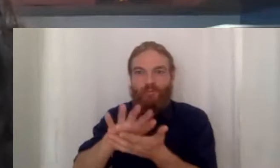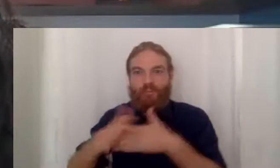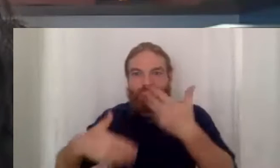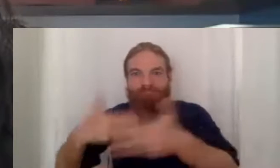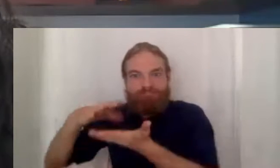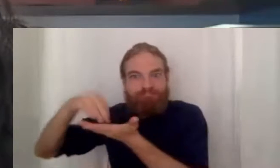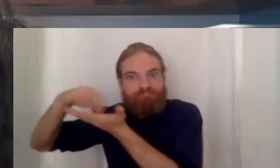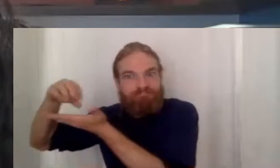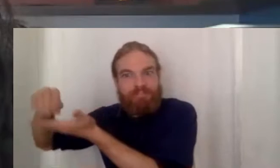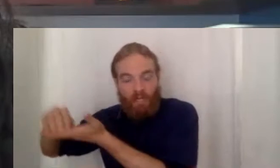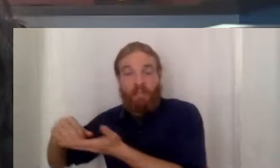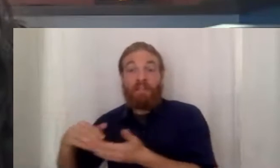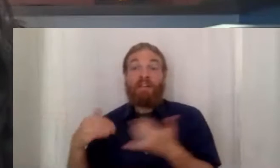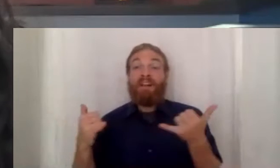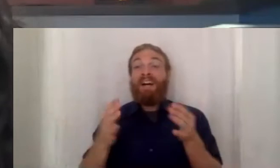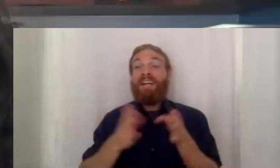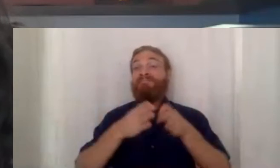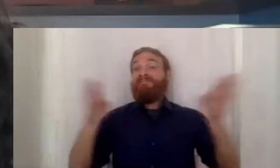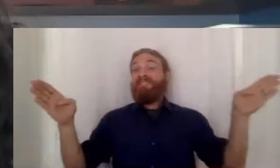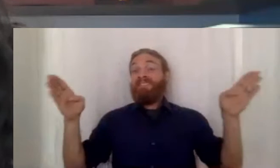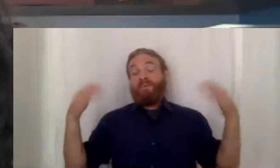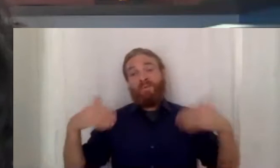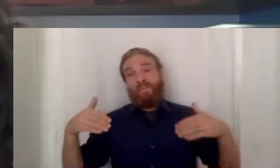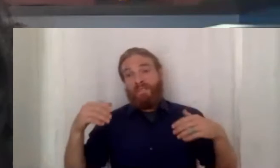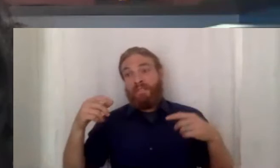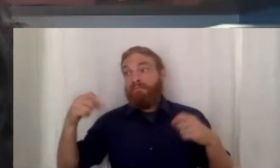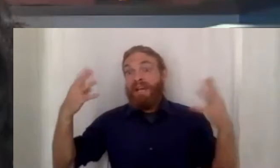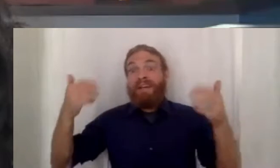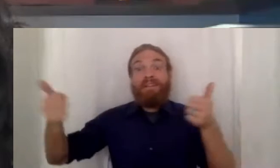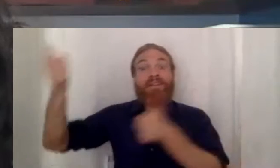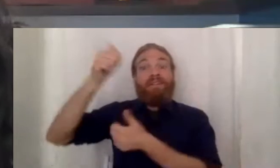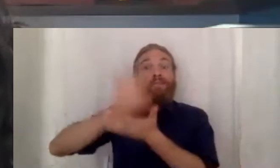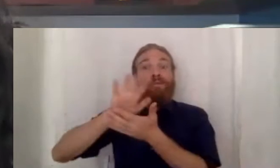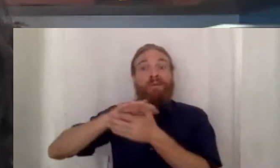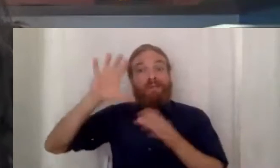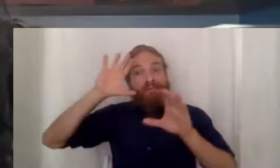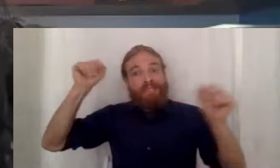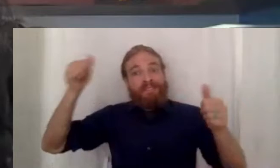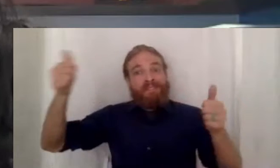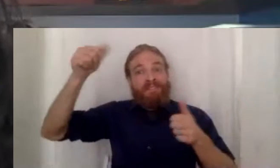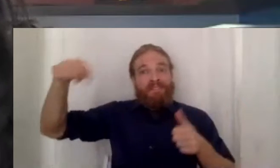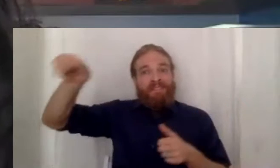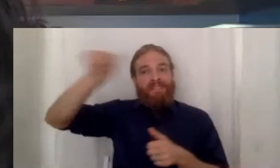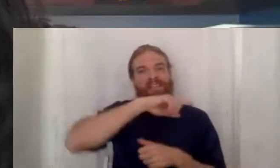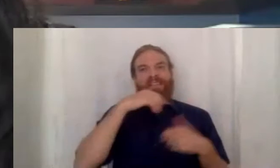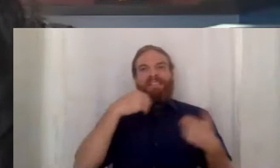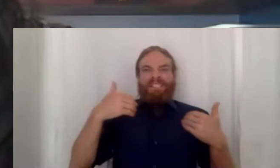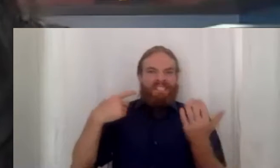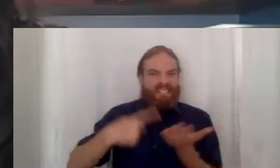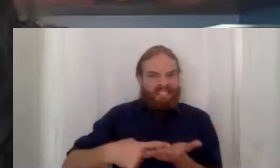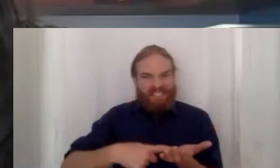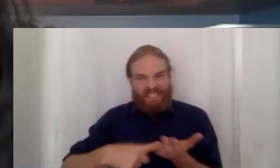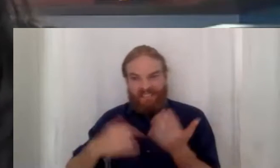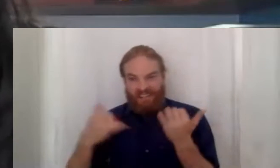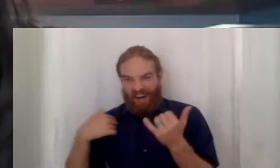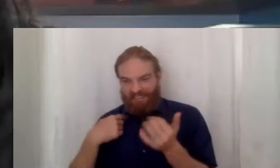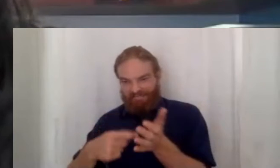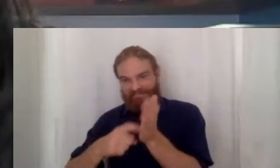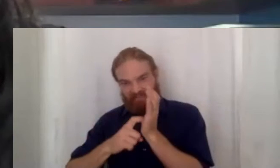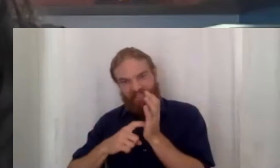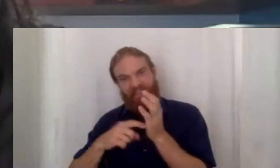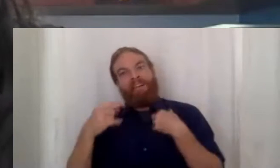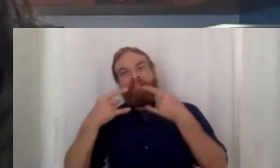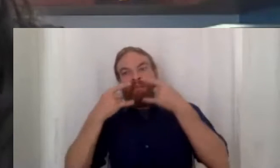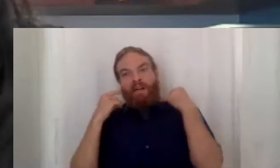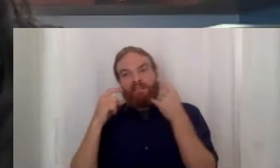superintendents, about half of us right now are sitting with mandated mask orders coming from school districts, and about half are